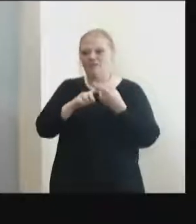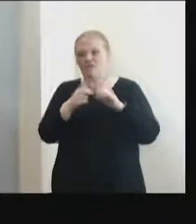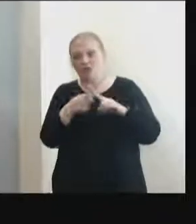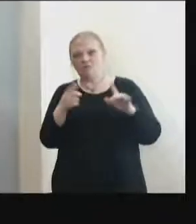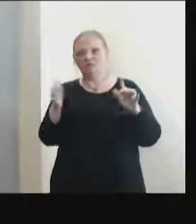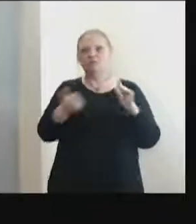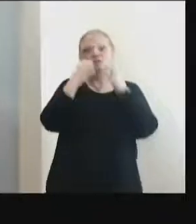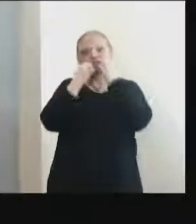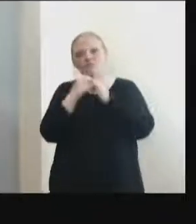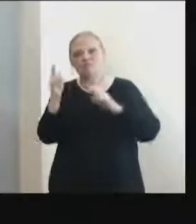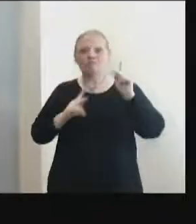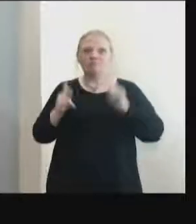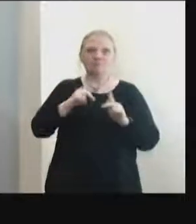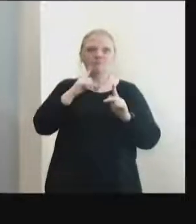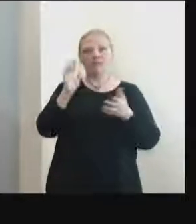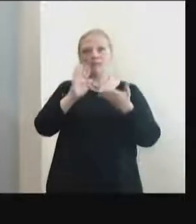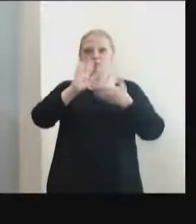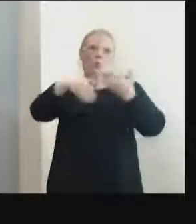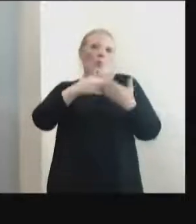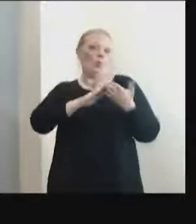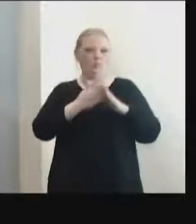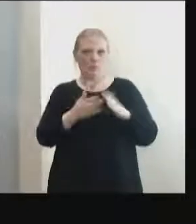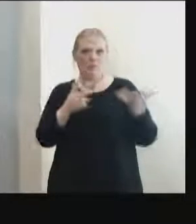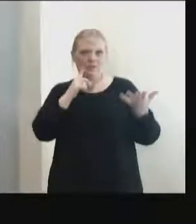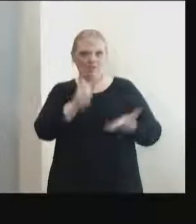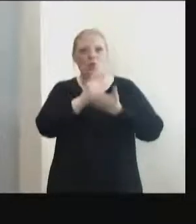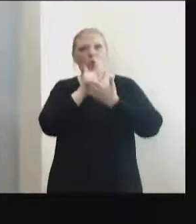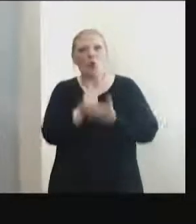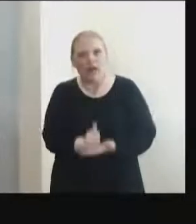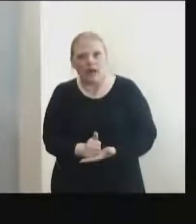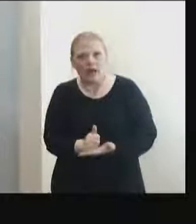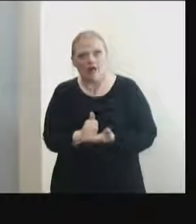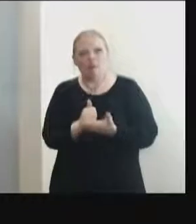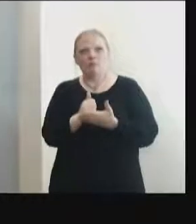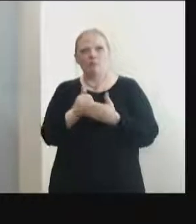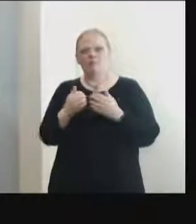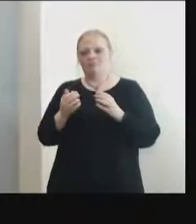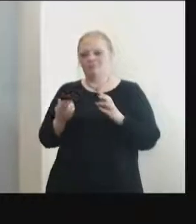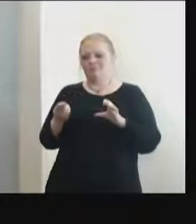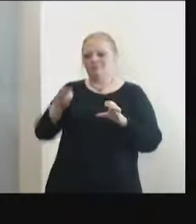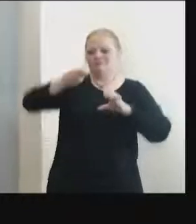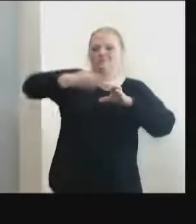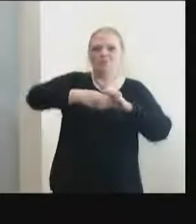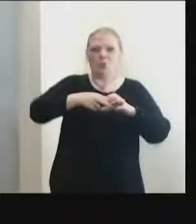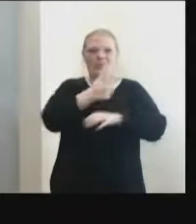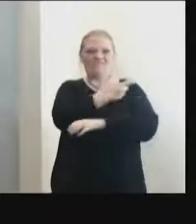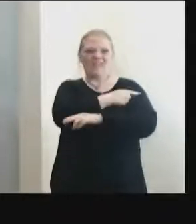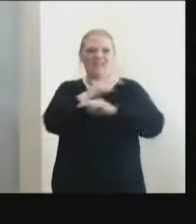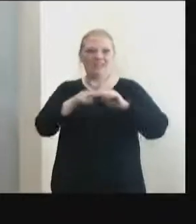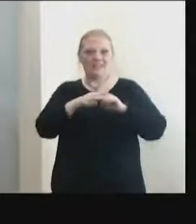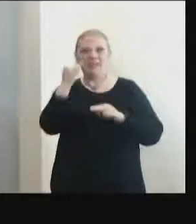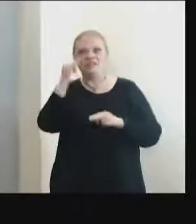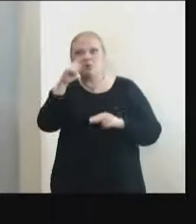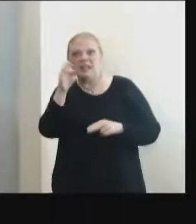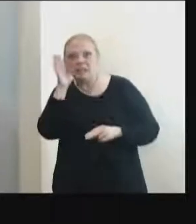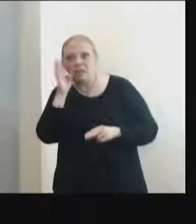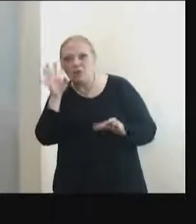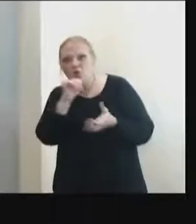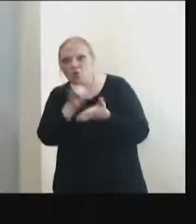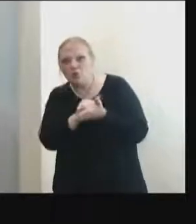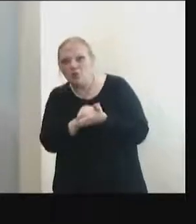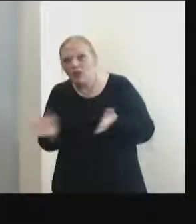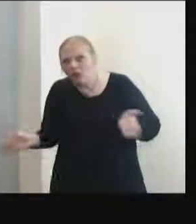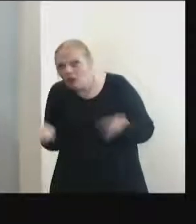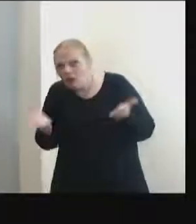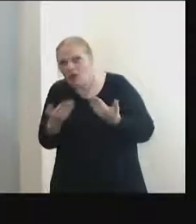other loved ones, and our greater community. So help get on the vaccine train. And if it takes a beer to do it, that's okay. This is